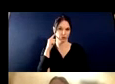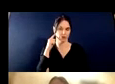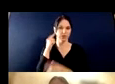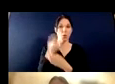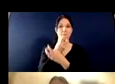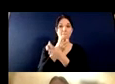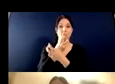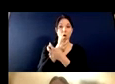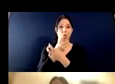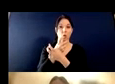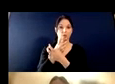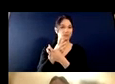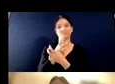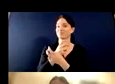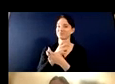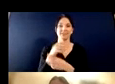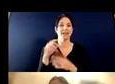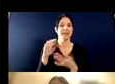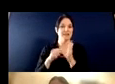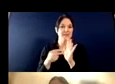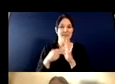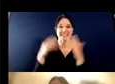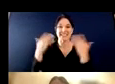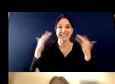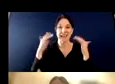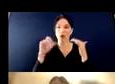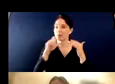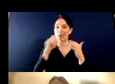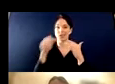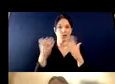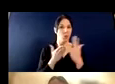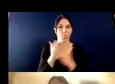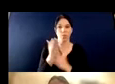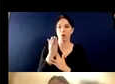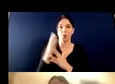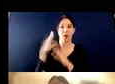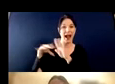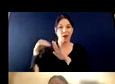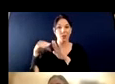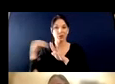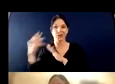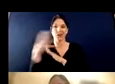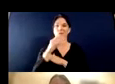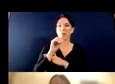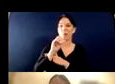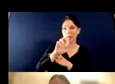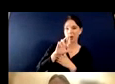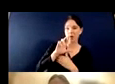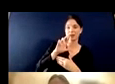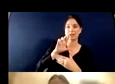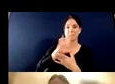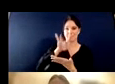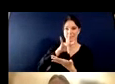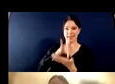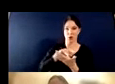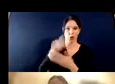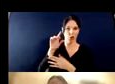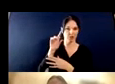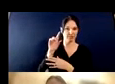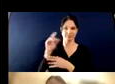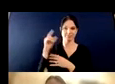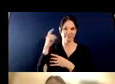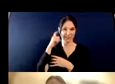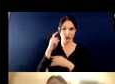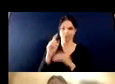does not pass through the outer and middle ear first before it arrives at the inner ear. And this is important because, as we